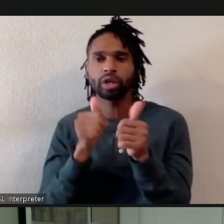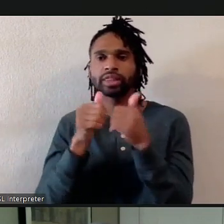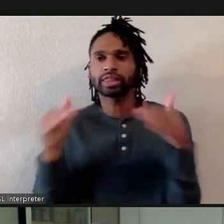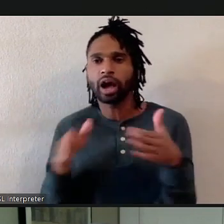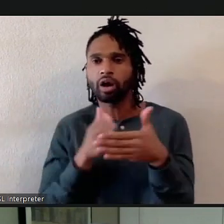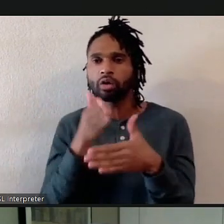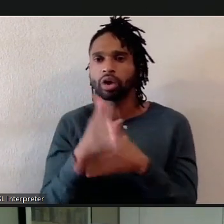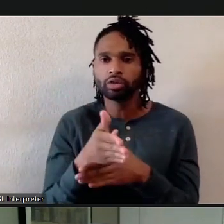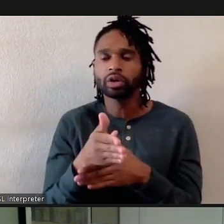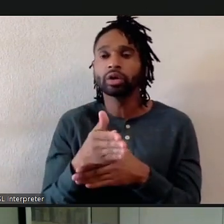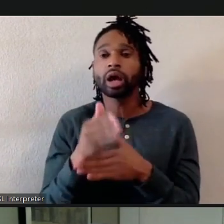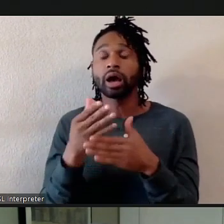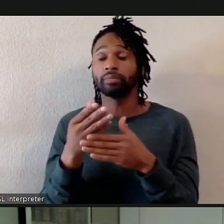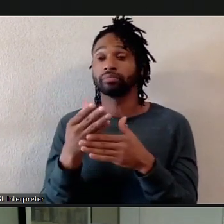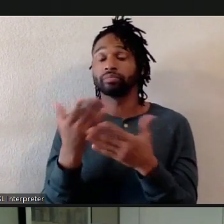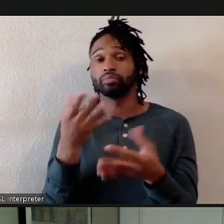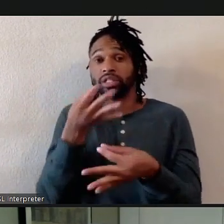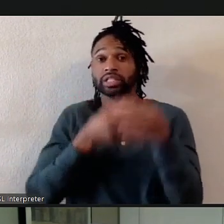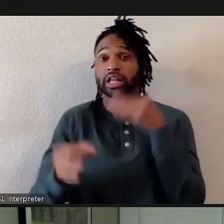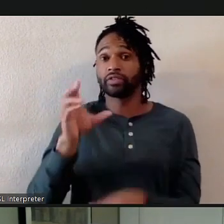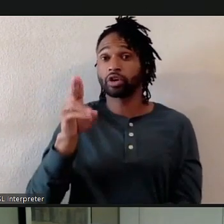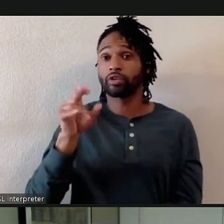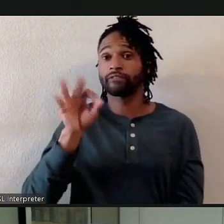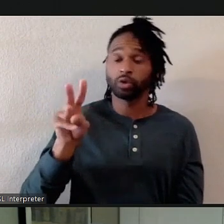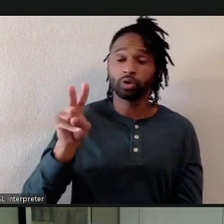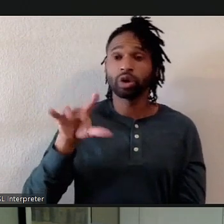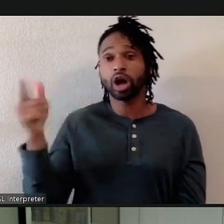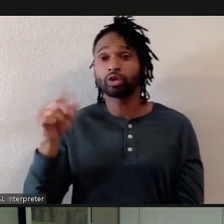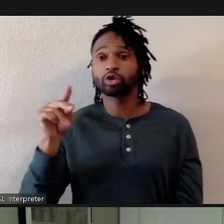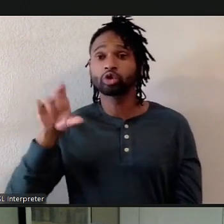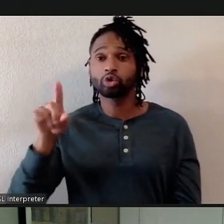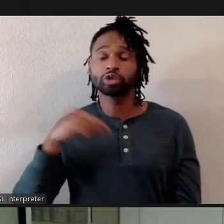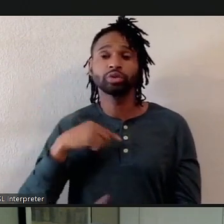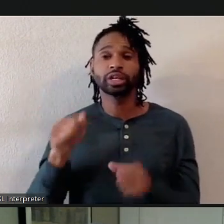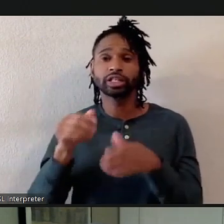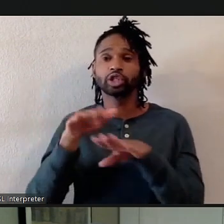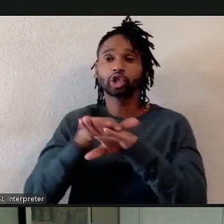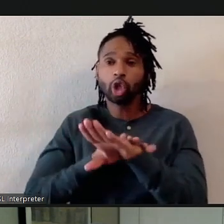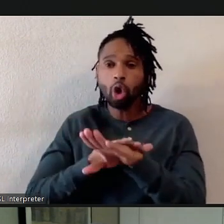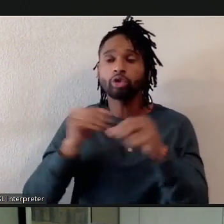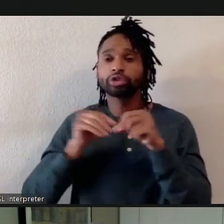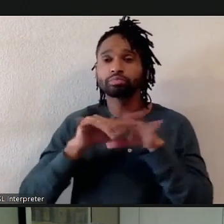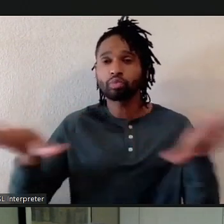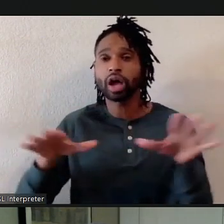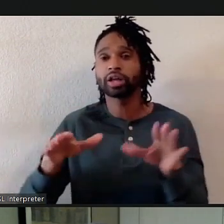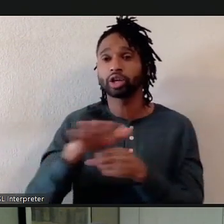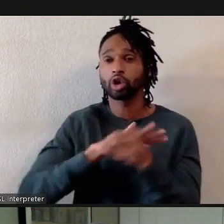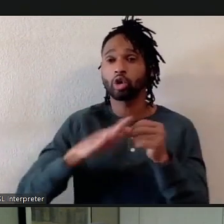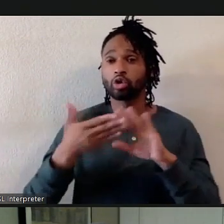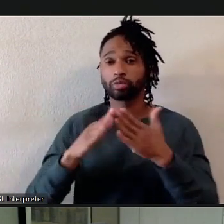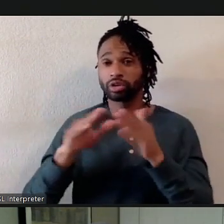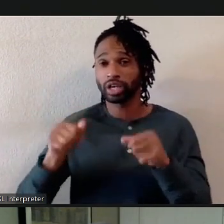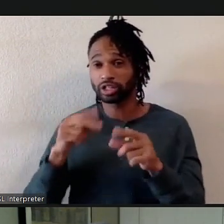of curfews, what other tools do you see as key to slowing the spread that these local communities could start implementing?